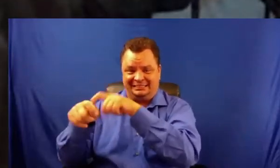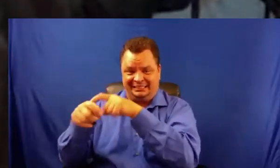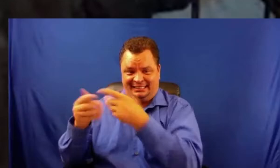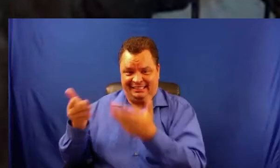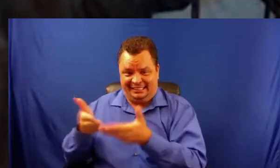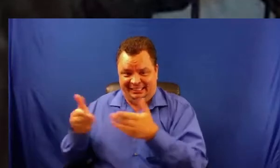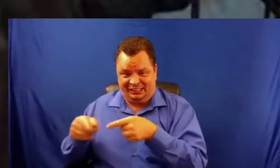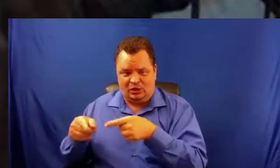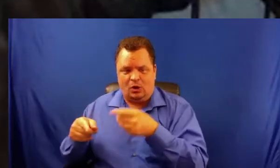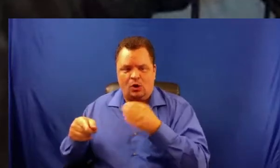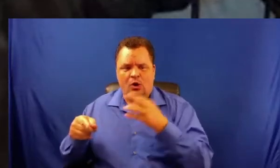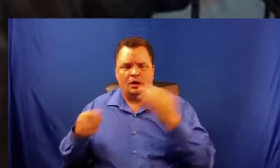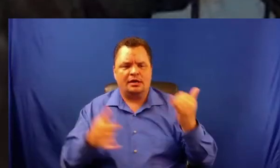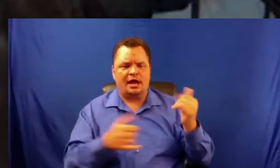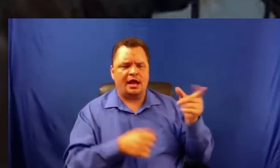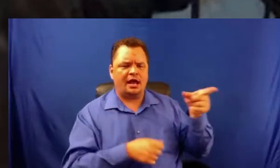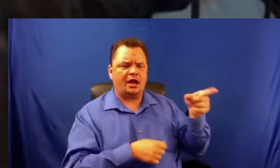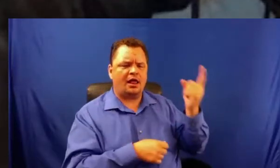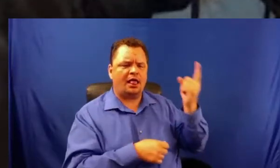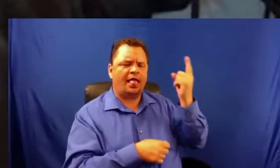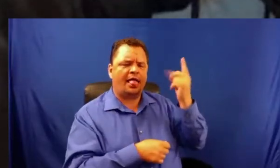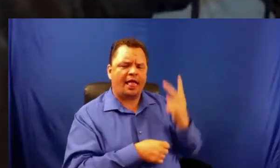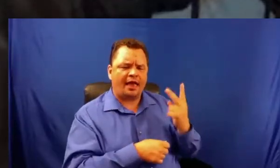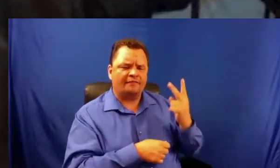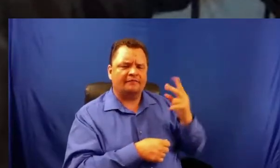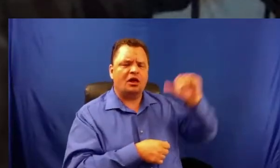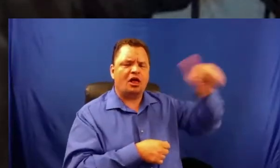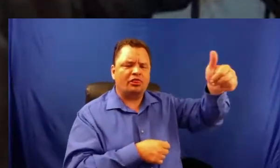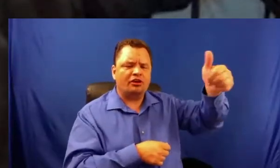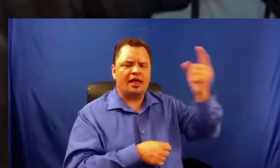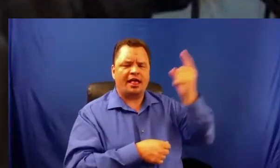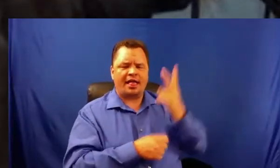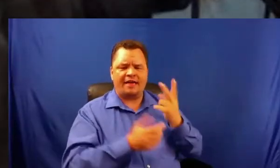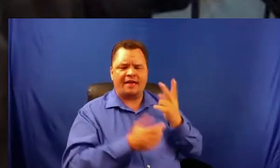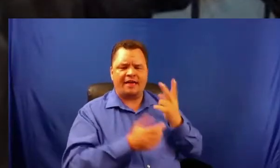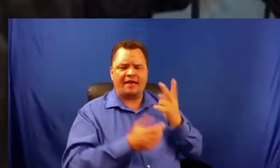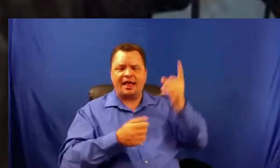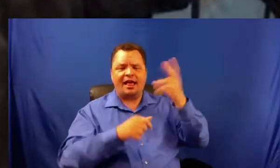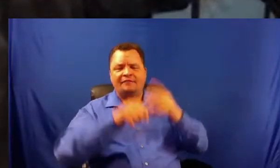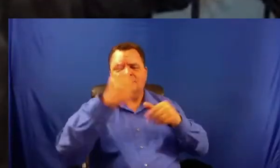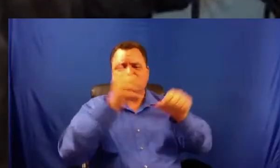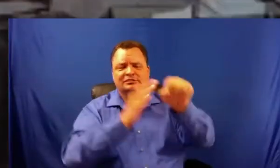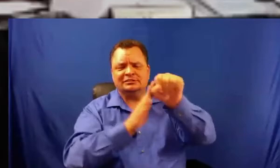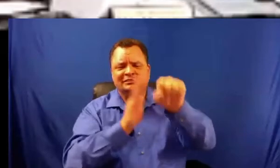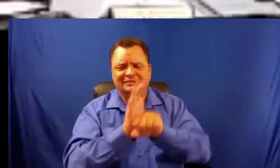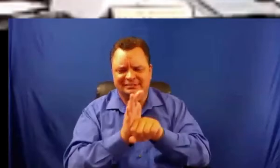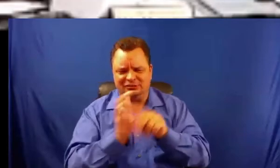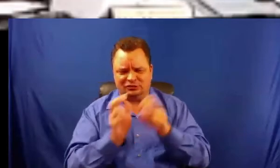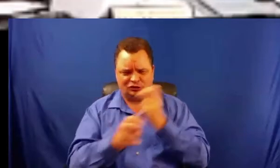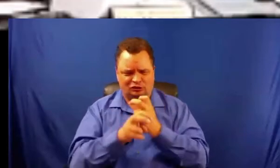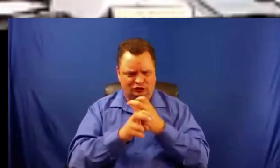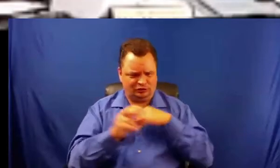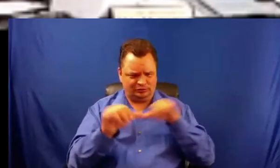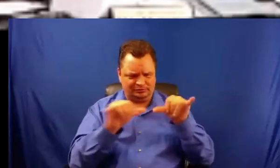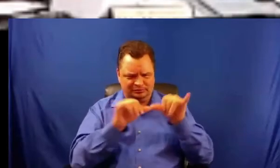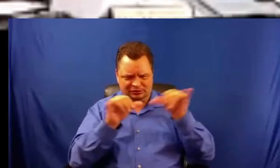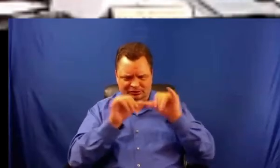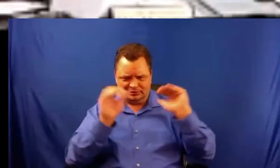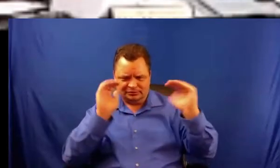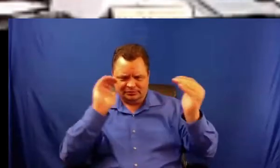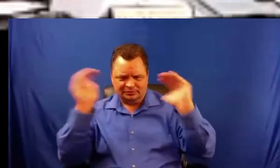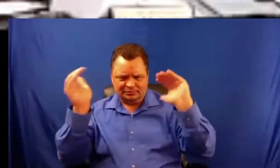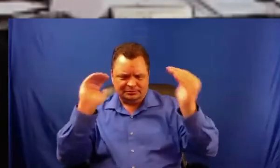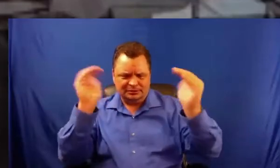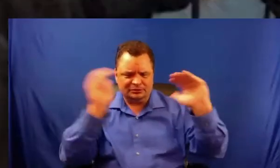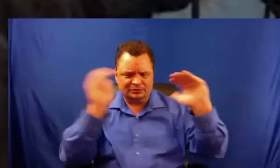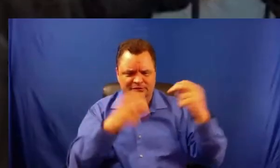County residents and half out of county, out of state, then it's not the same proportion of increase. So that's my